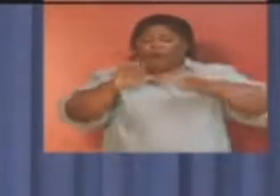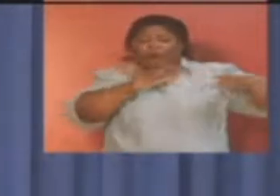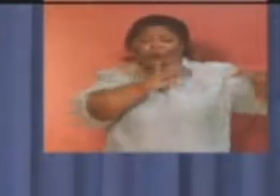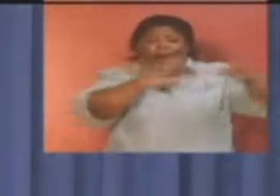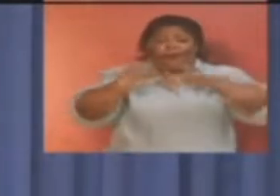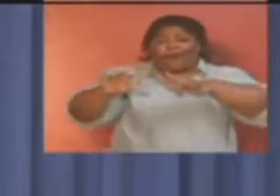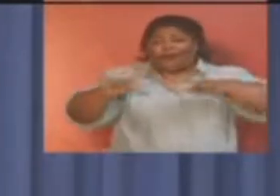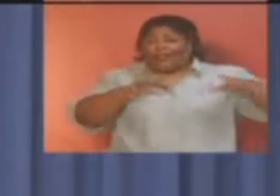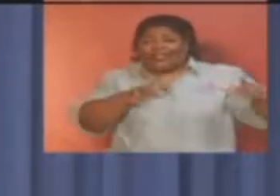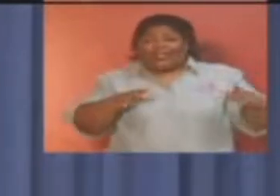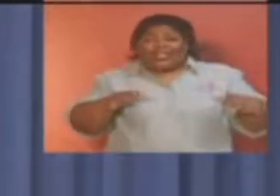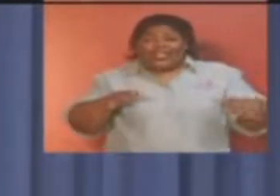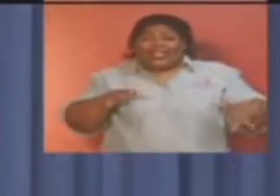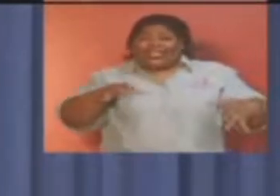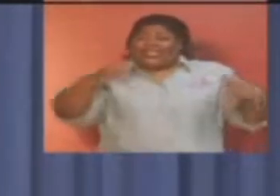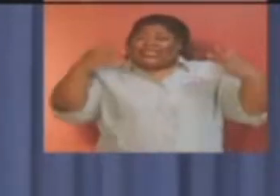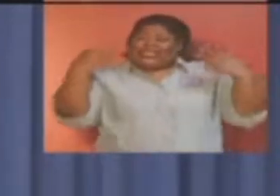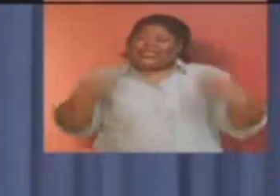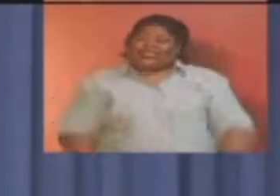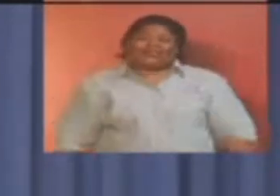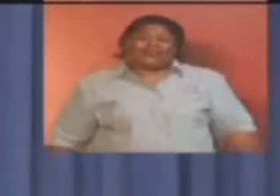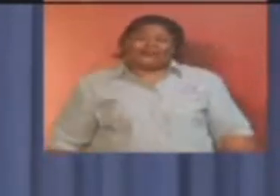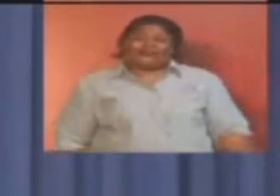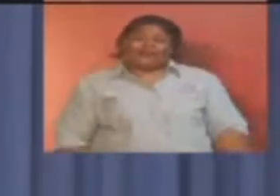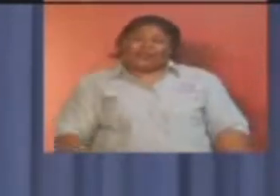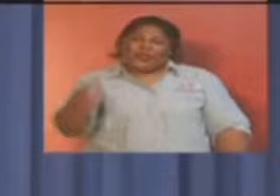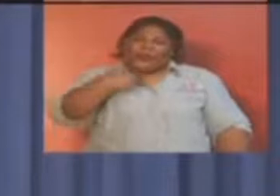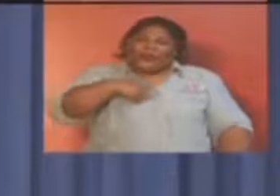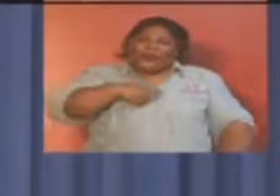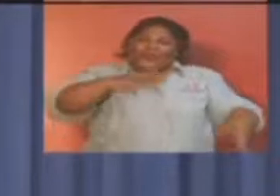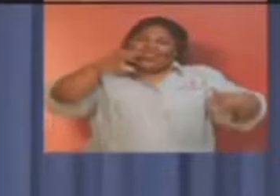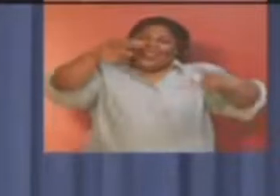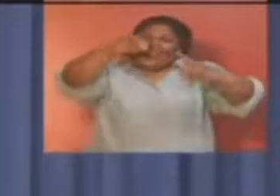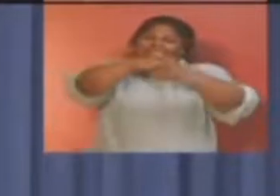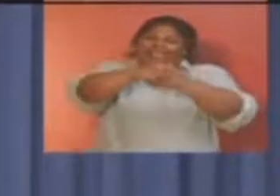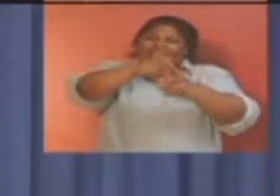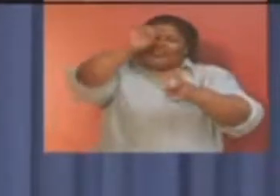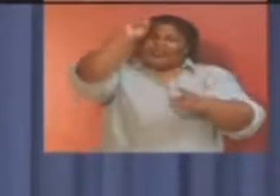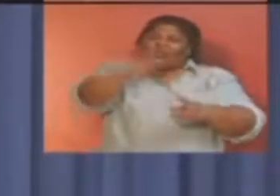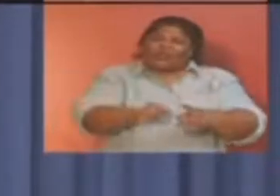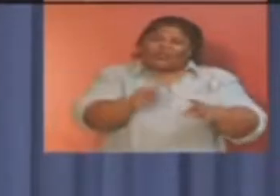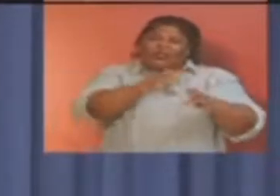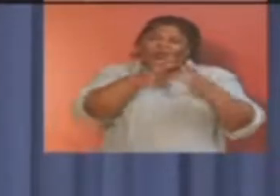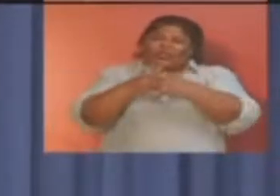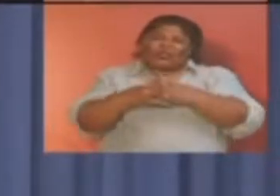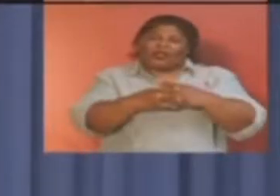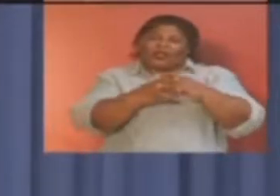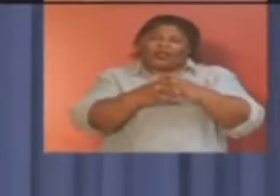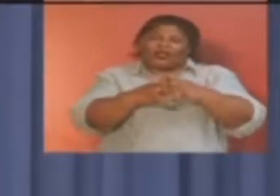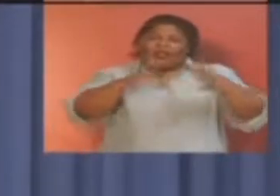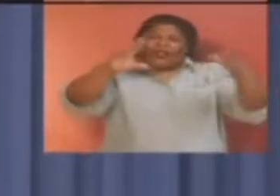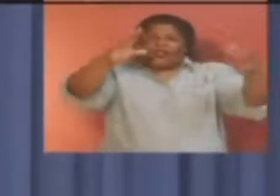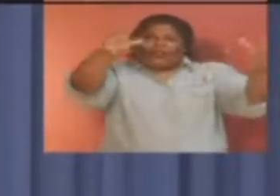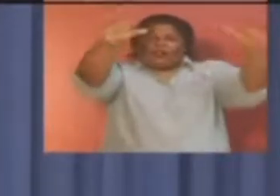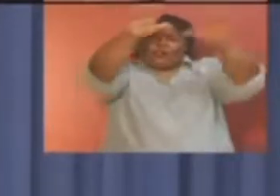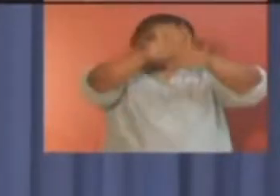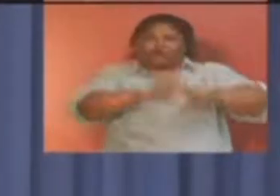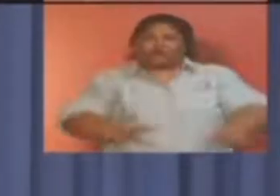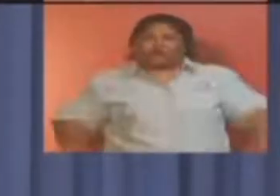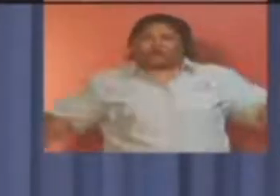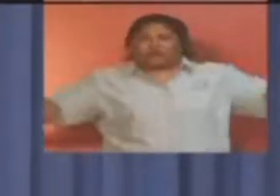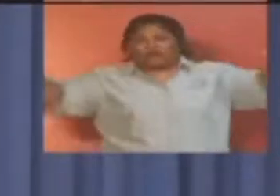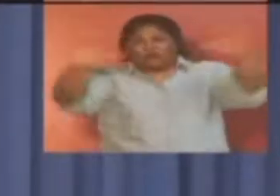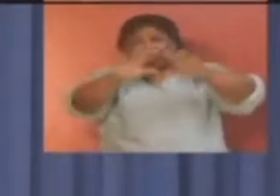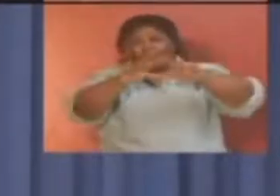only 7 miles from Venezuela. We are part of the South American geography. So when there's a pandemic,